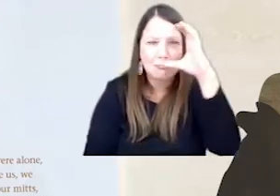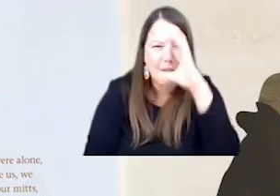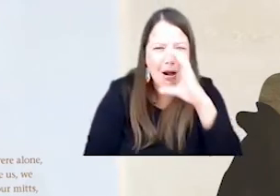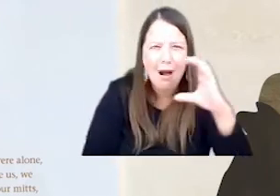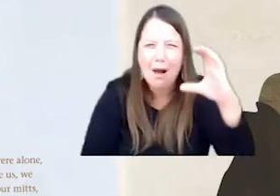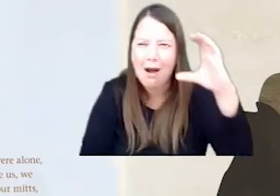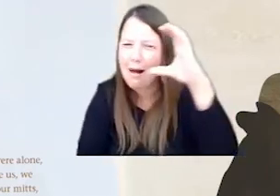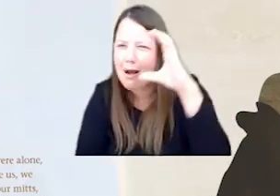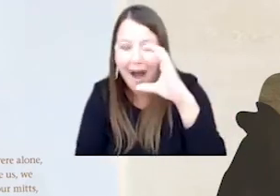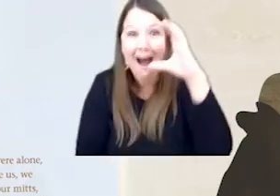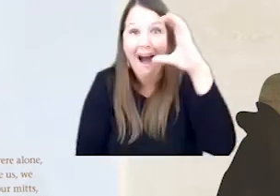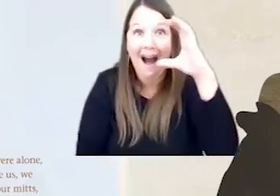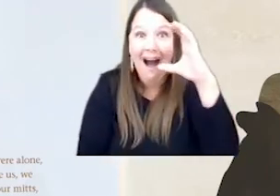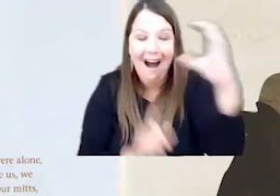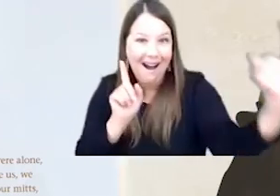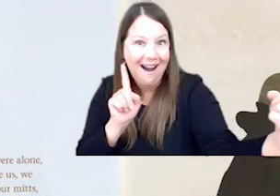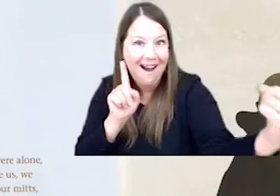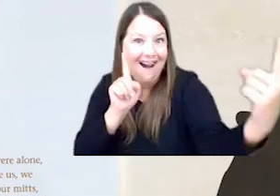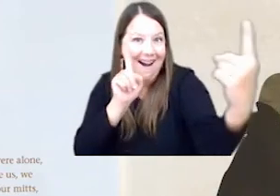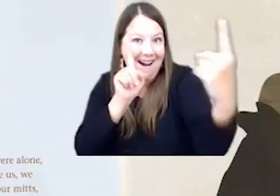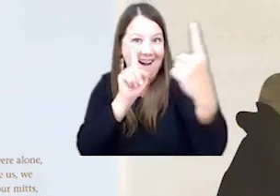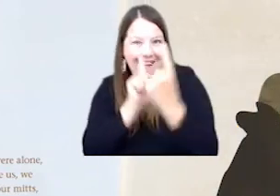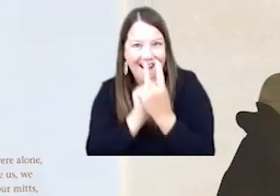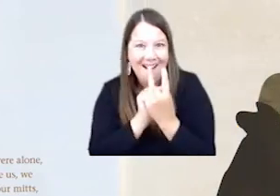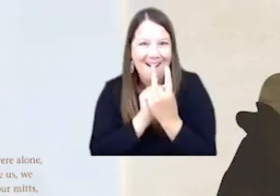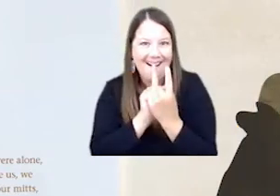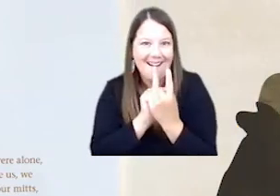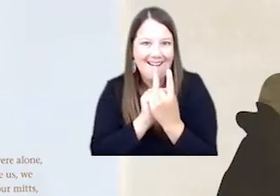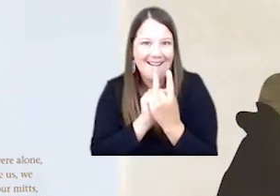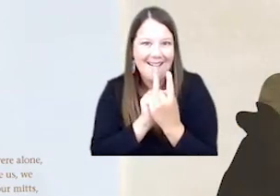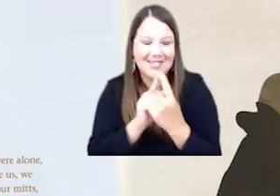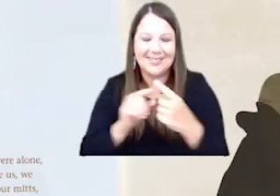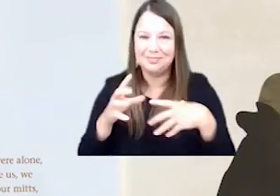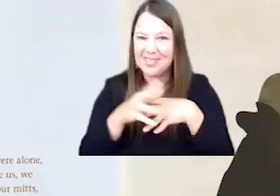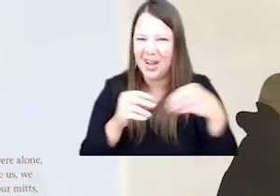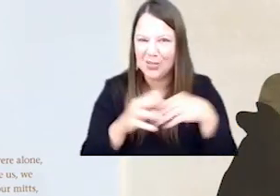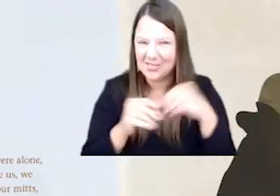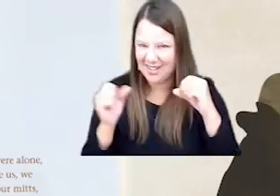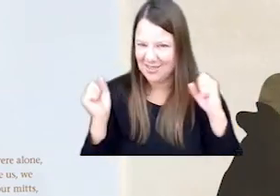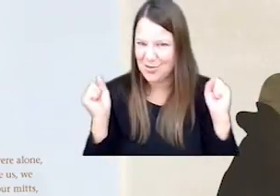see us, we would find each other.